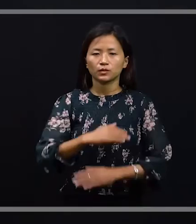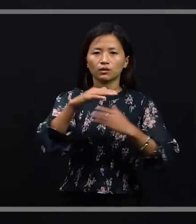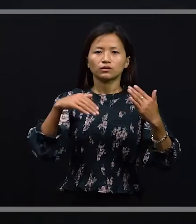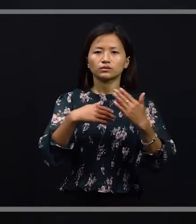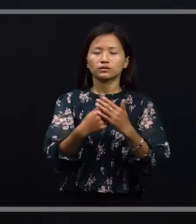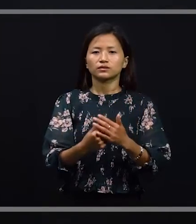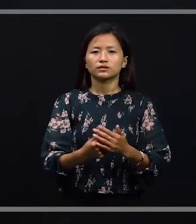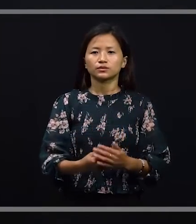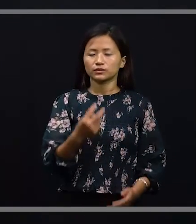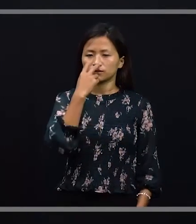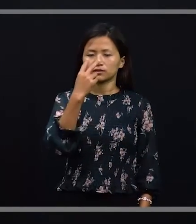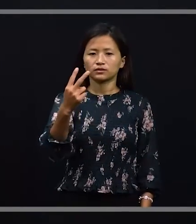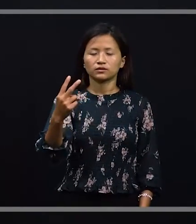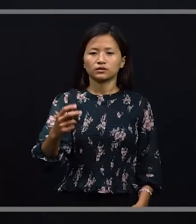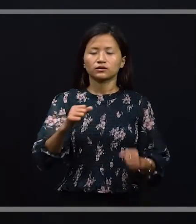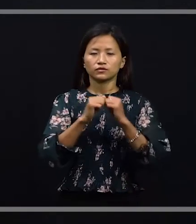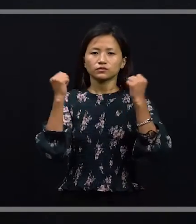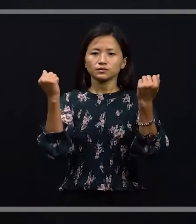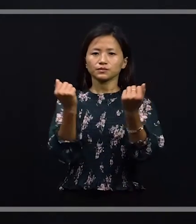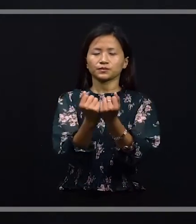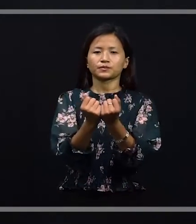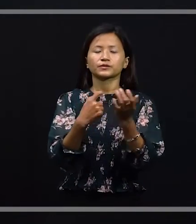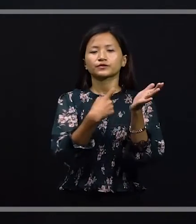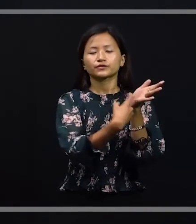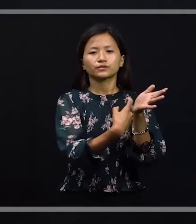he himself was an untouchable, and he know